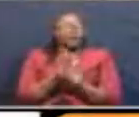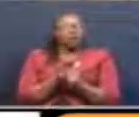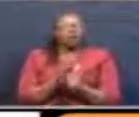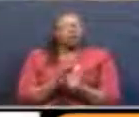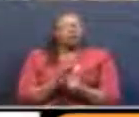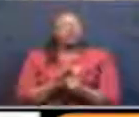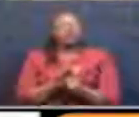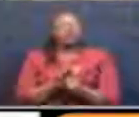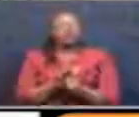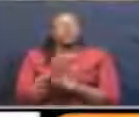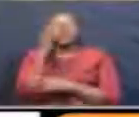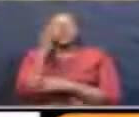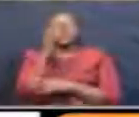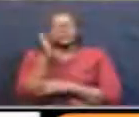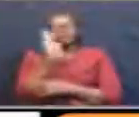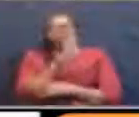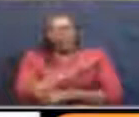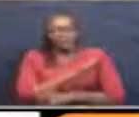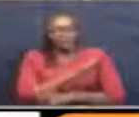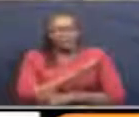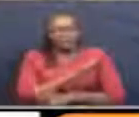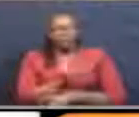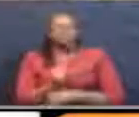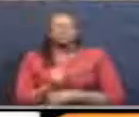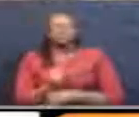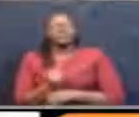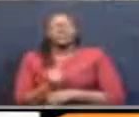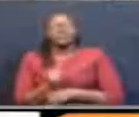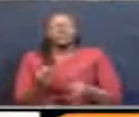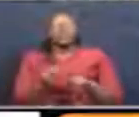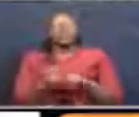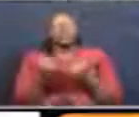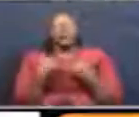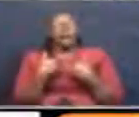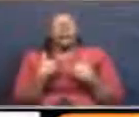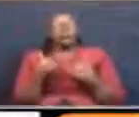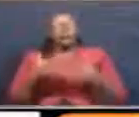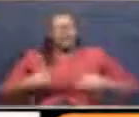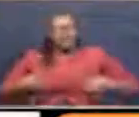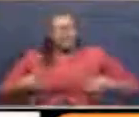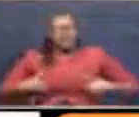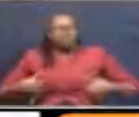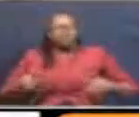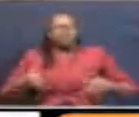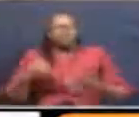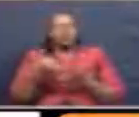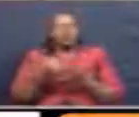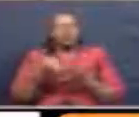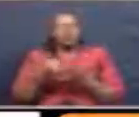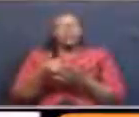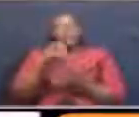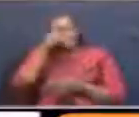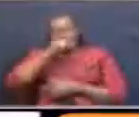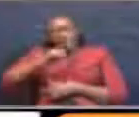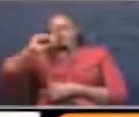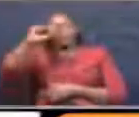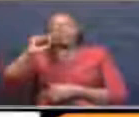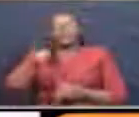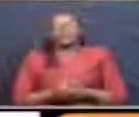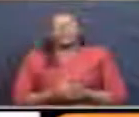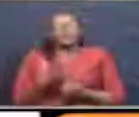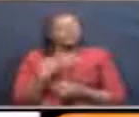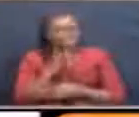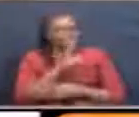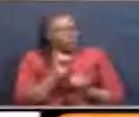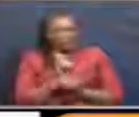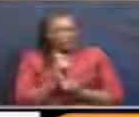with a lot of trees that have regenerated, is back with even animals, including elephants. They never